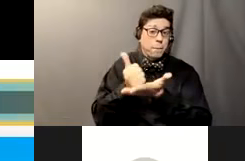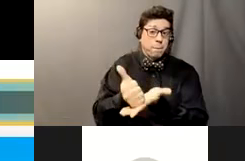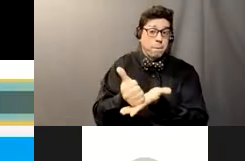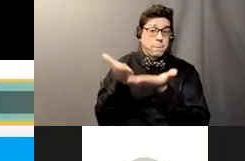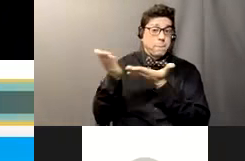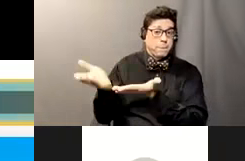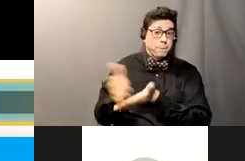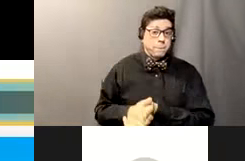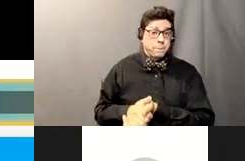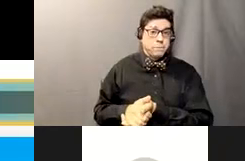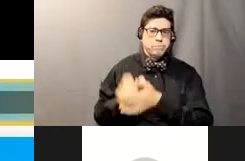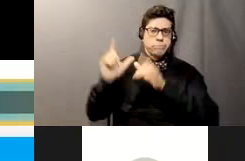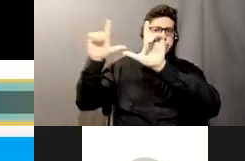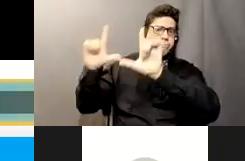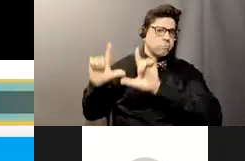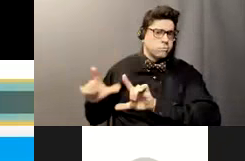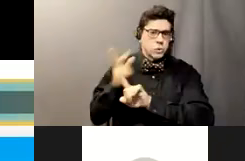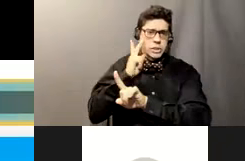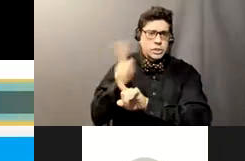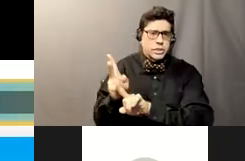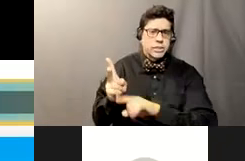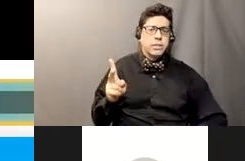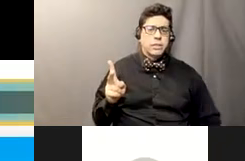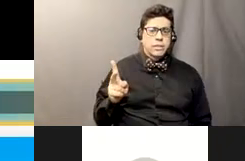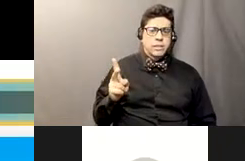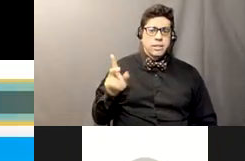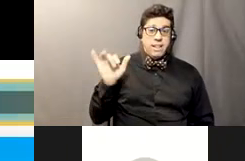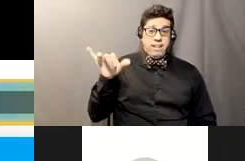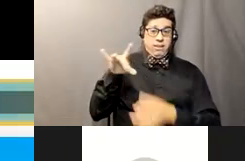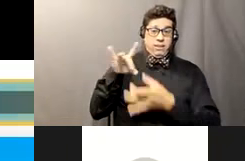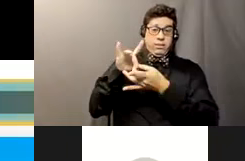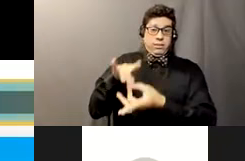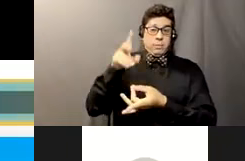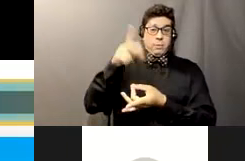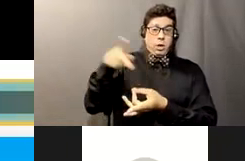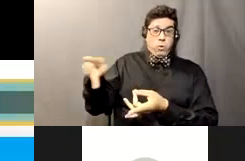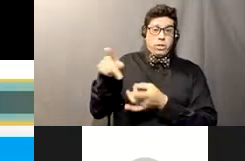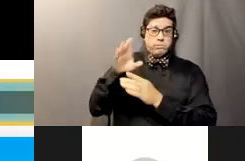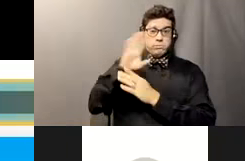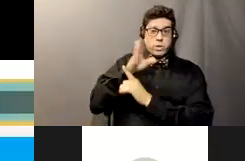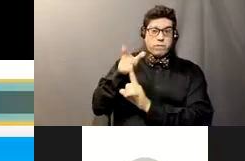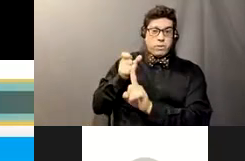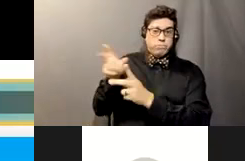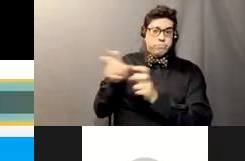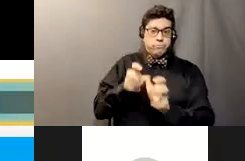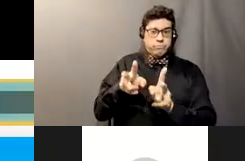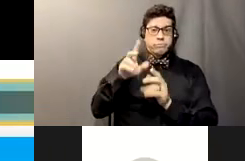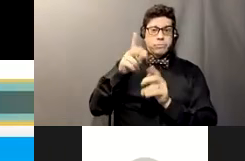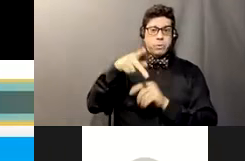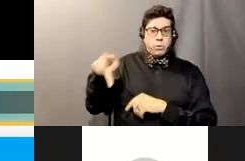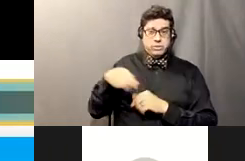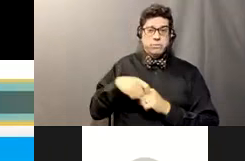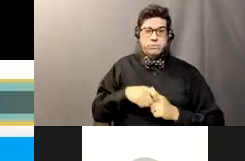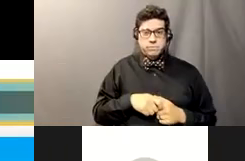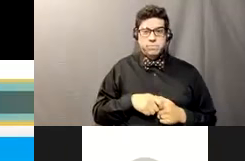couple screenshots of those PowerPoints that are included to use in the classroom or even to use remotely if it's virtual. And